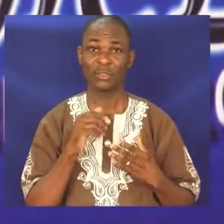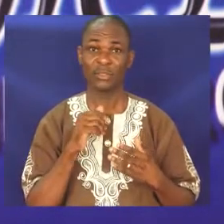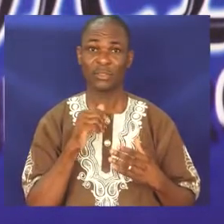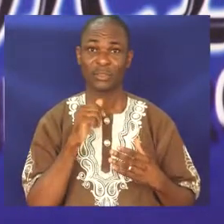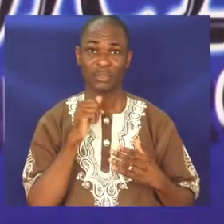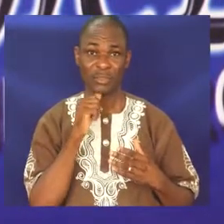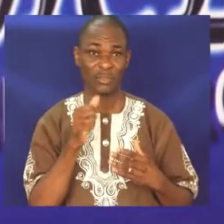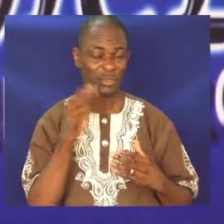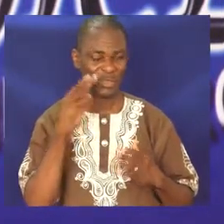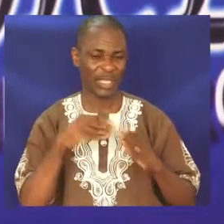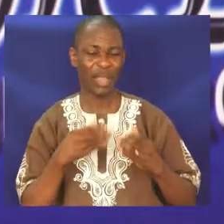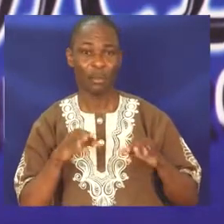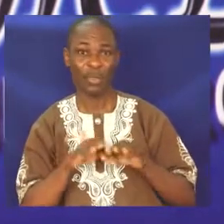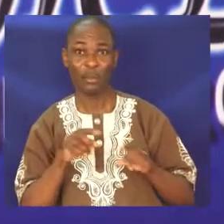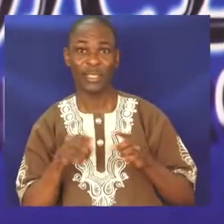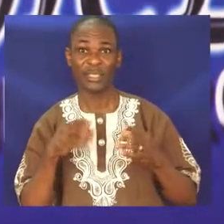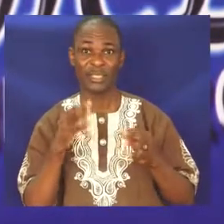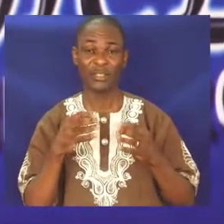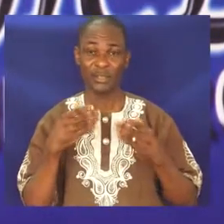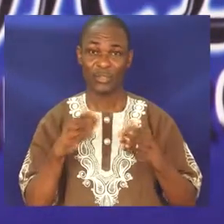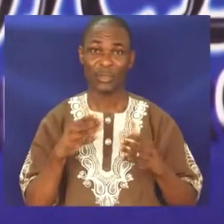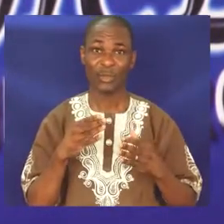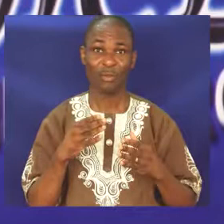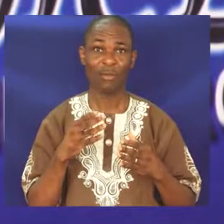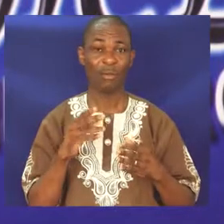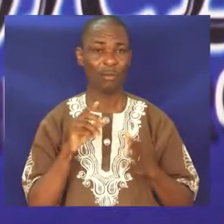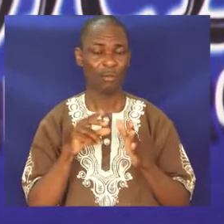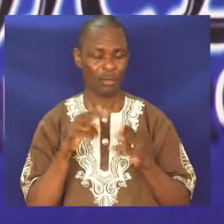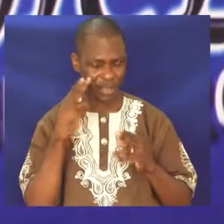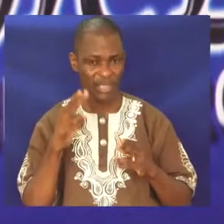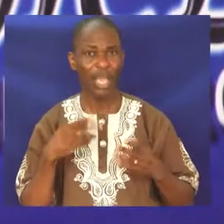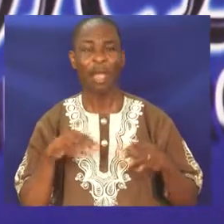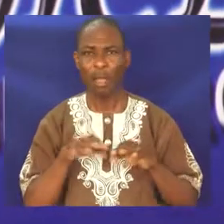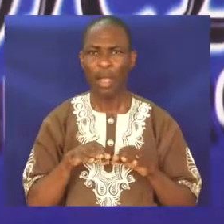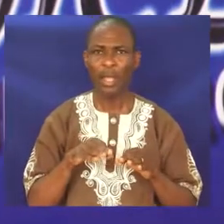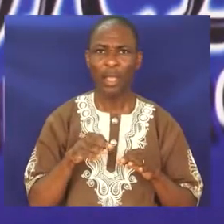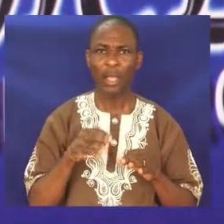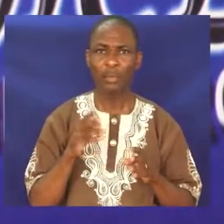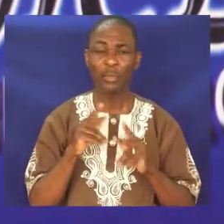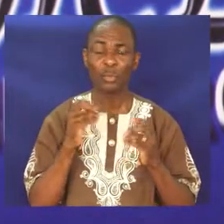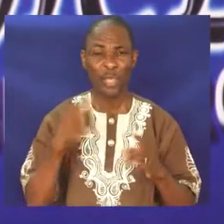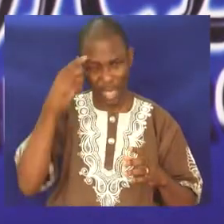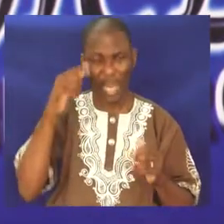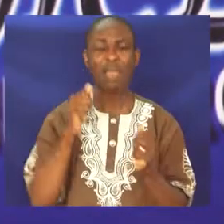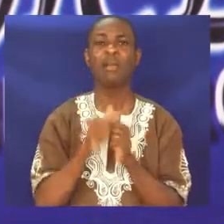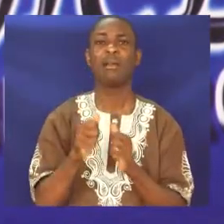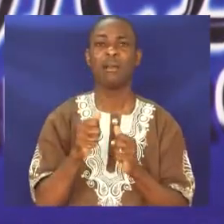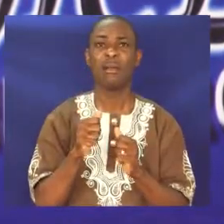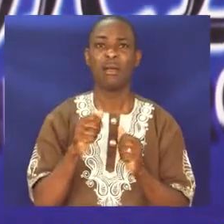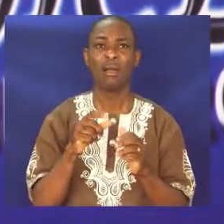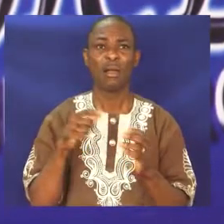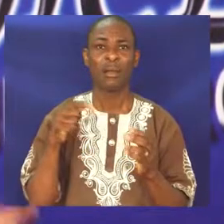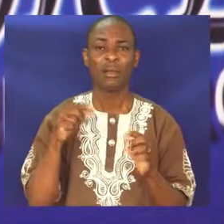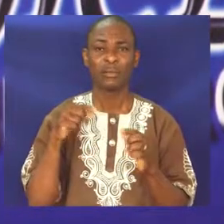it. Now, we have been saying this before. No, I'm not a woman. Say, a brother to me, look at a woman, we